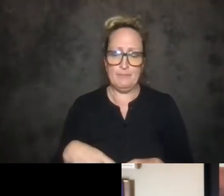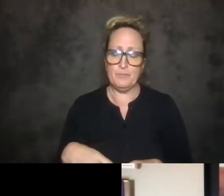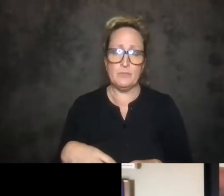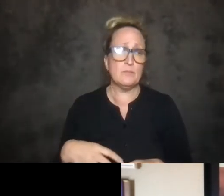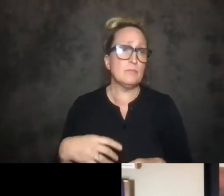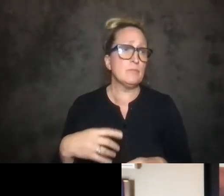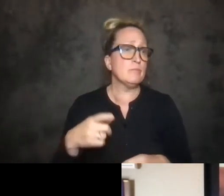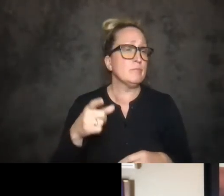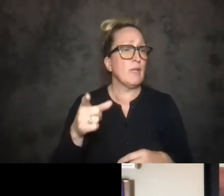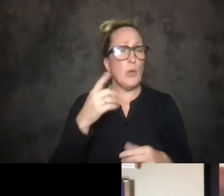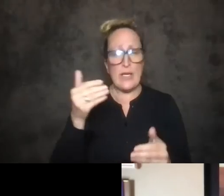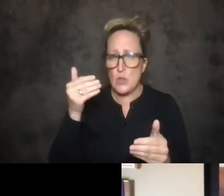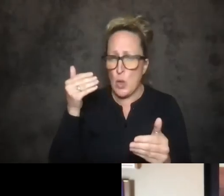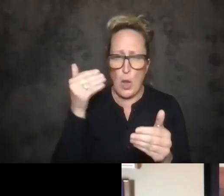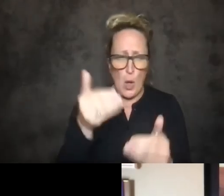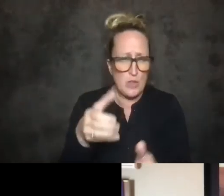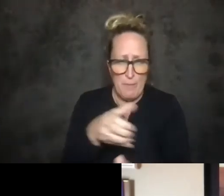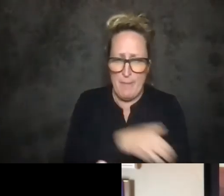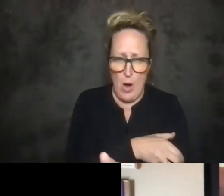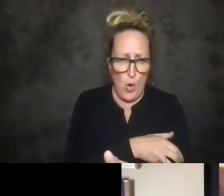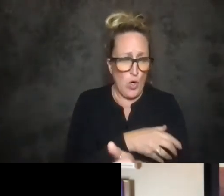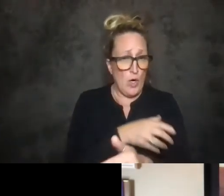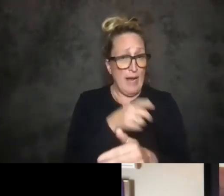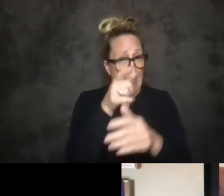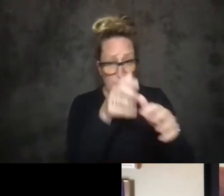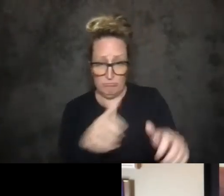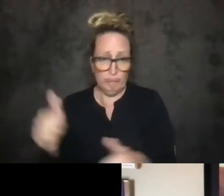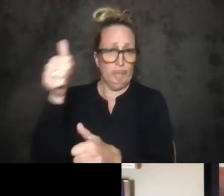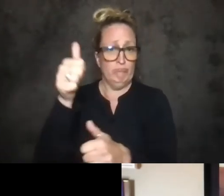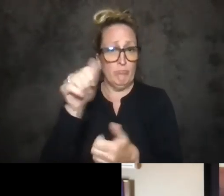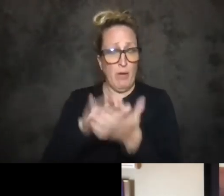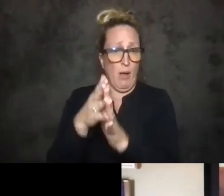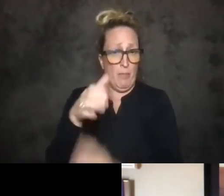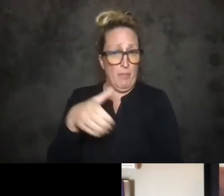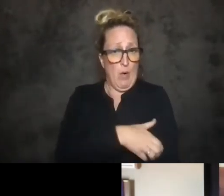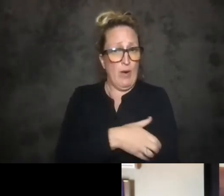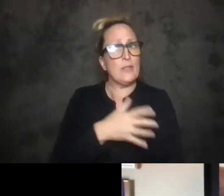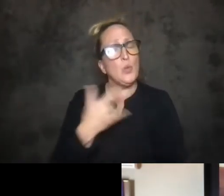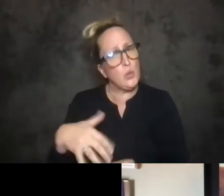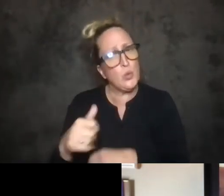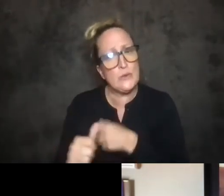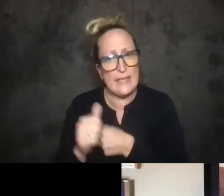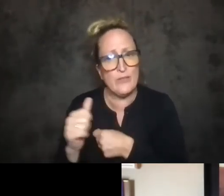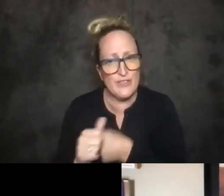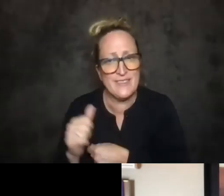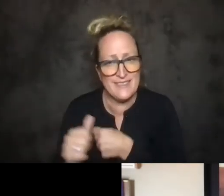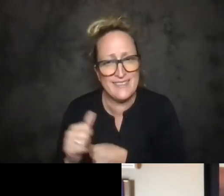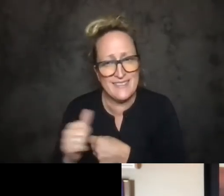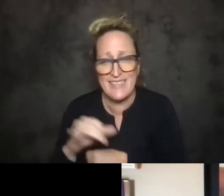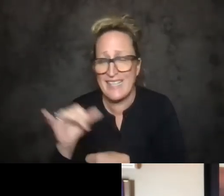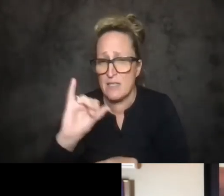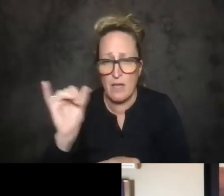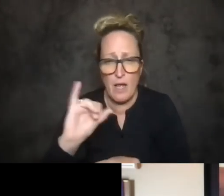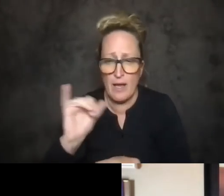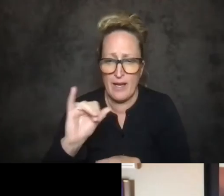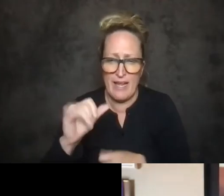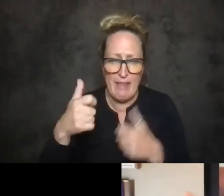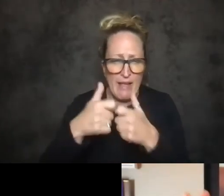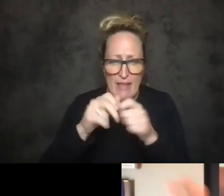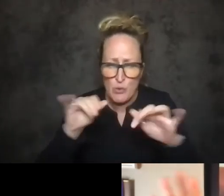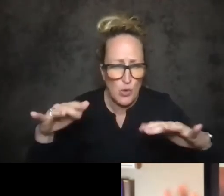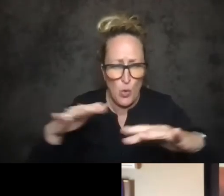You get so close to power and you're in power that you have, it's dangerous. You know, it's like electrical current